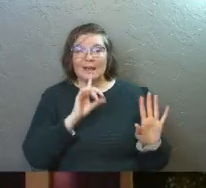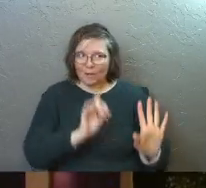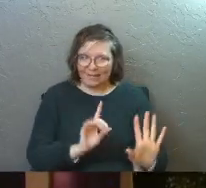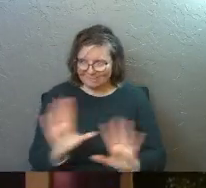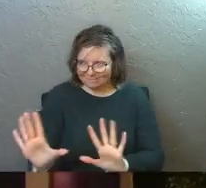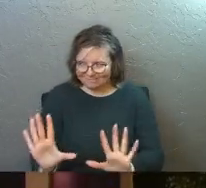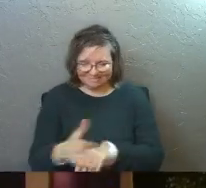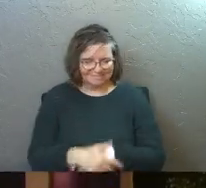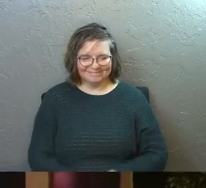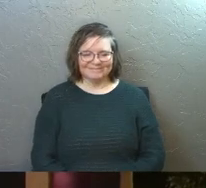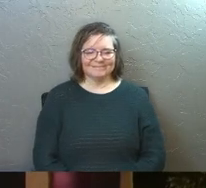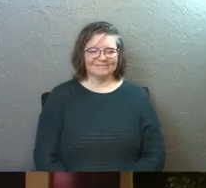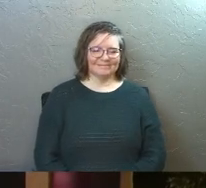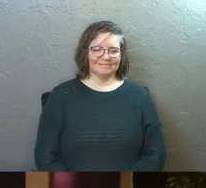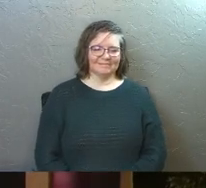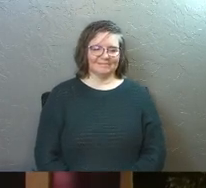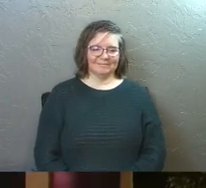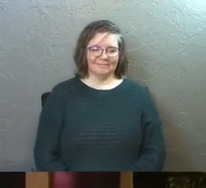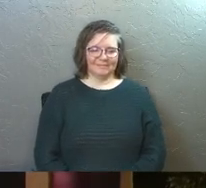really.